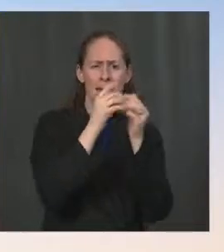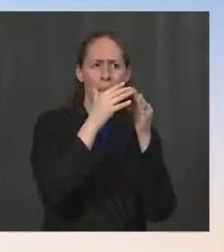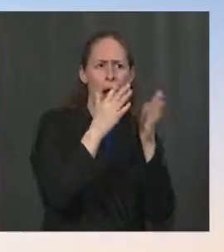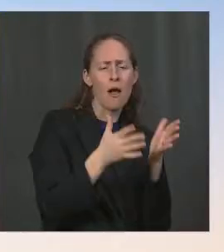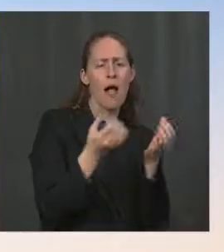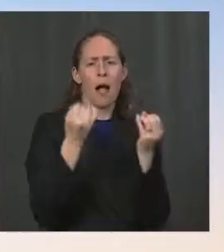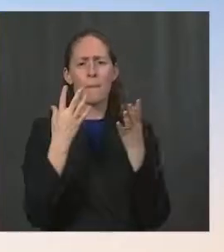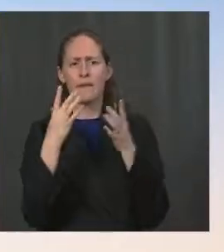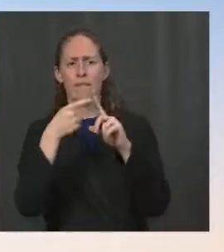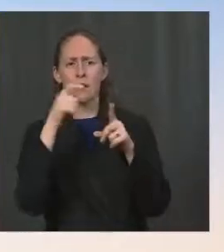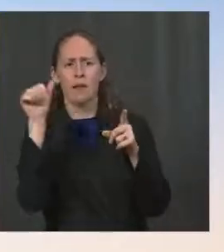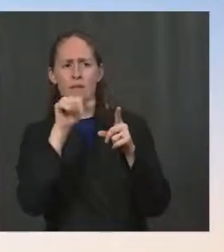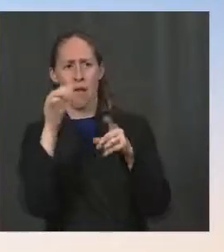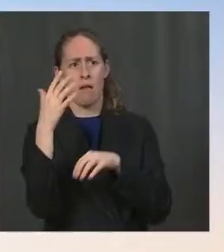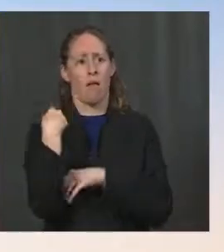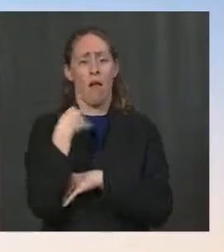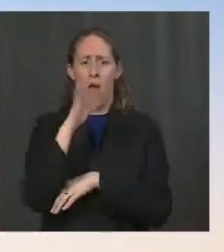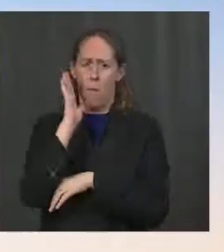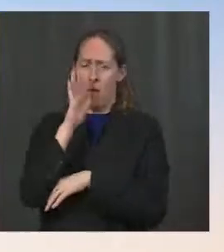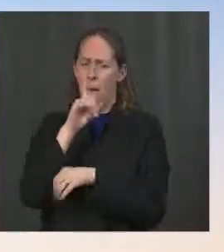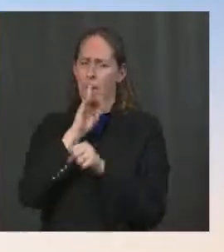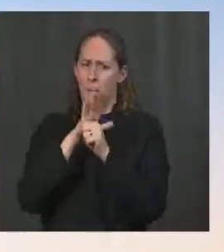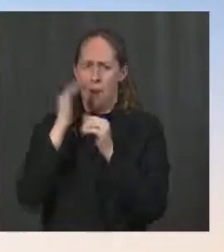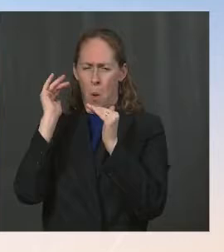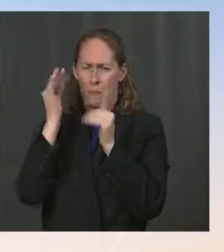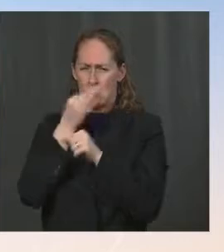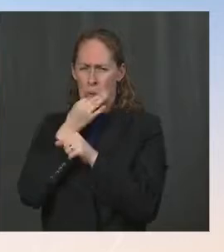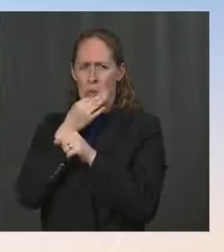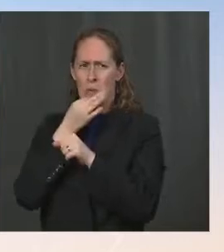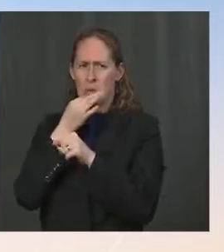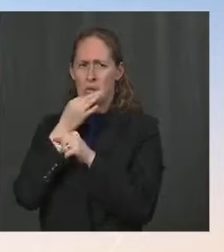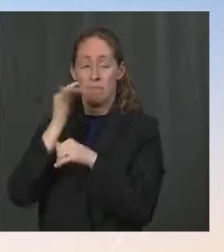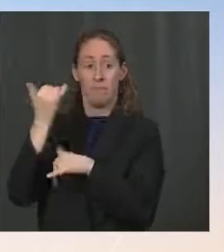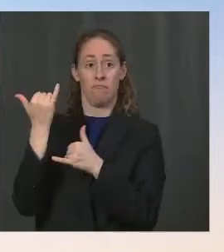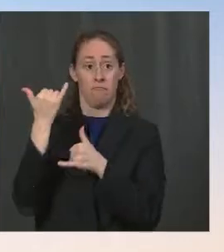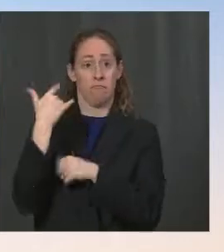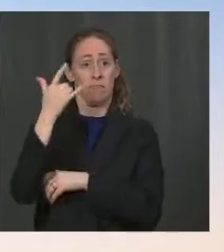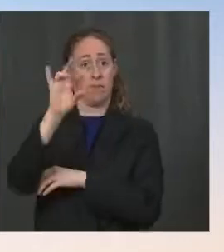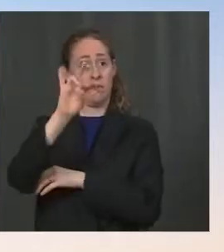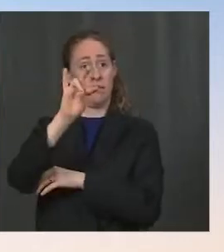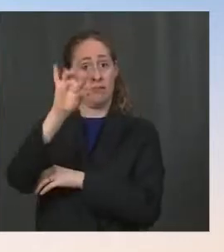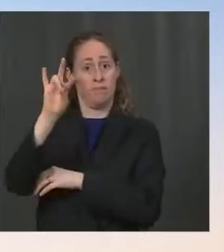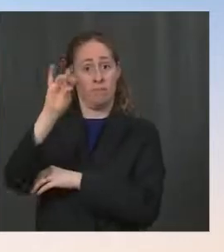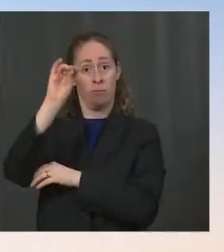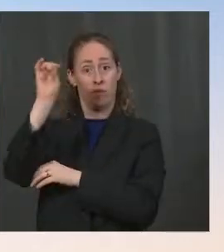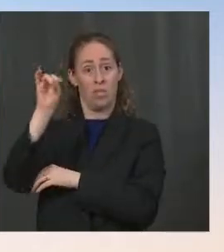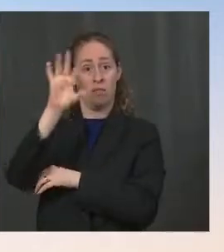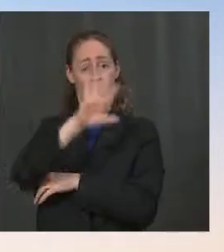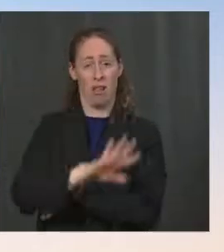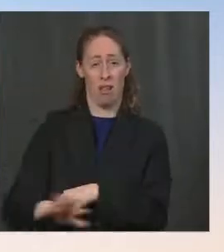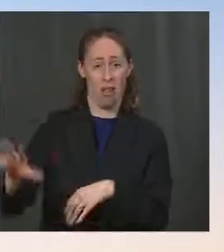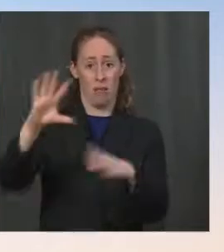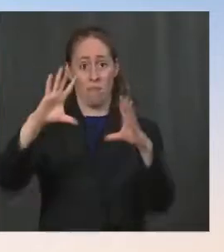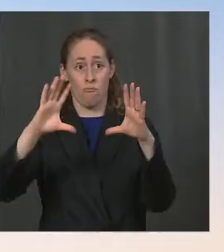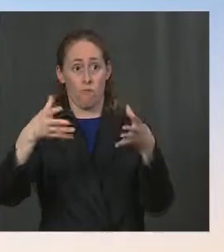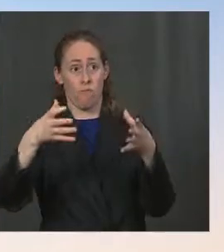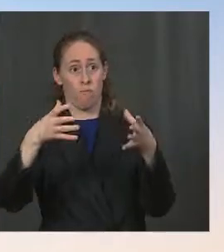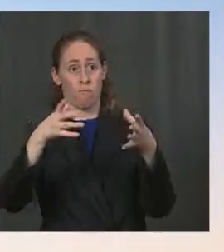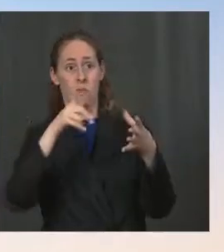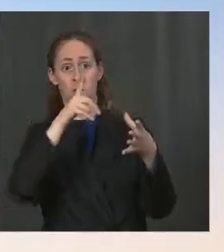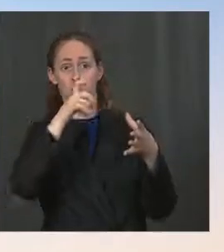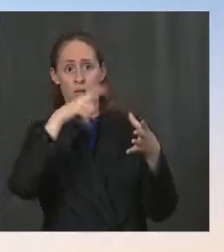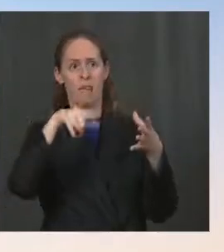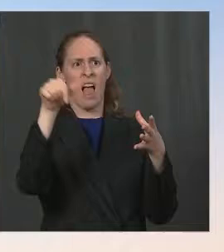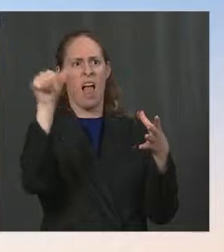have for you very soon. But 77% of the people who were evacuated were Afghans at risk, SIV